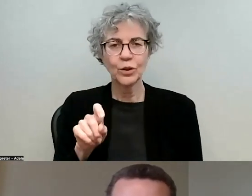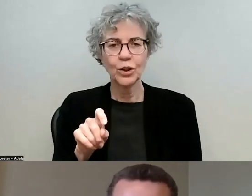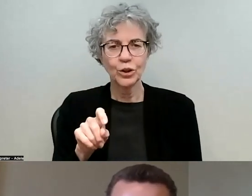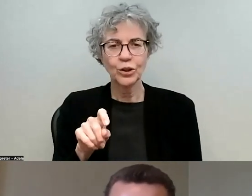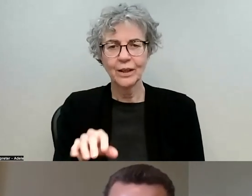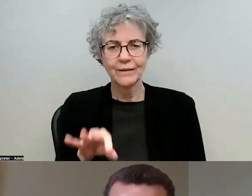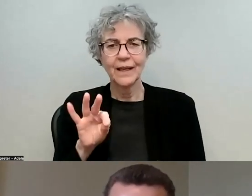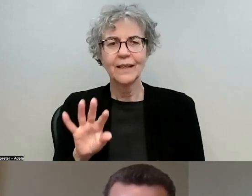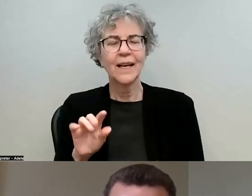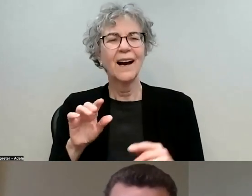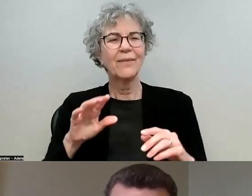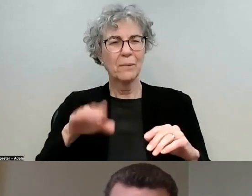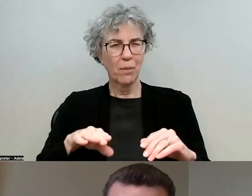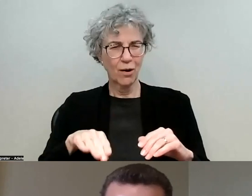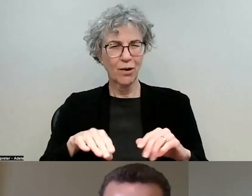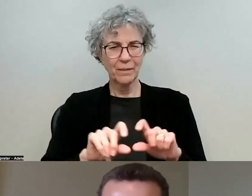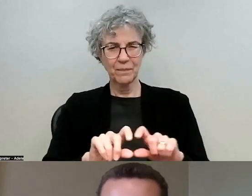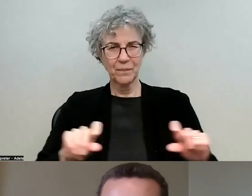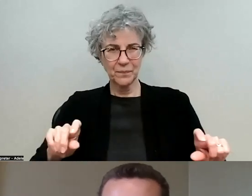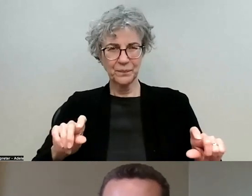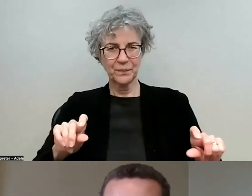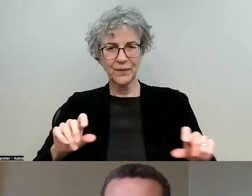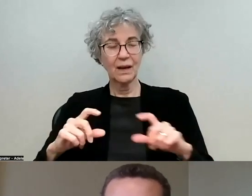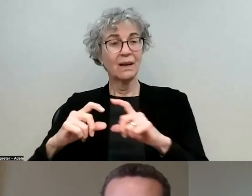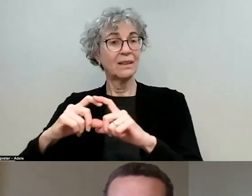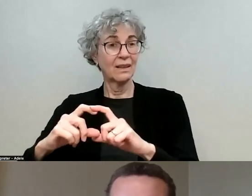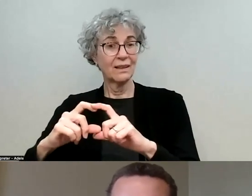under reactions on sort of